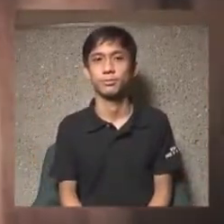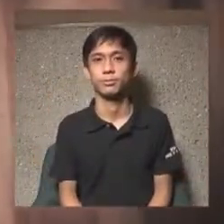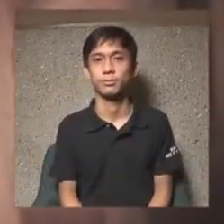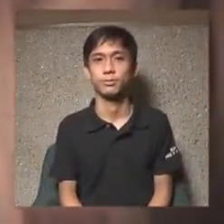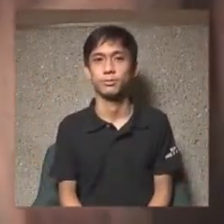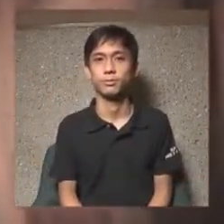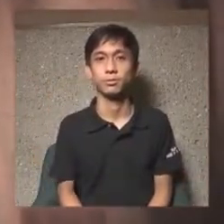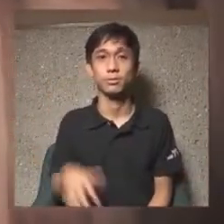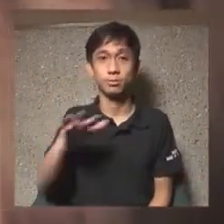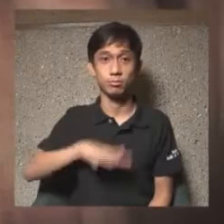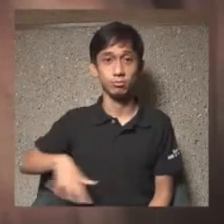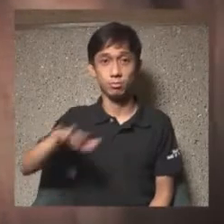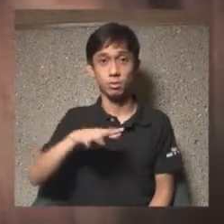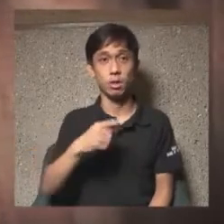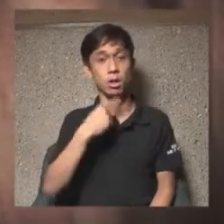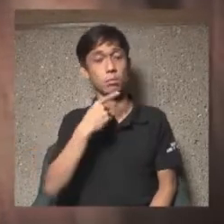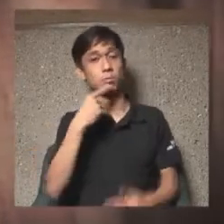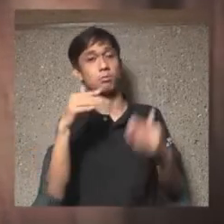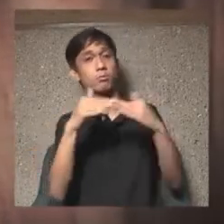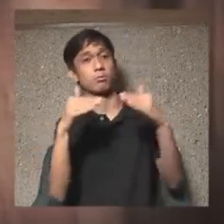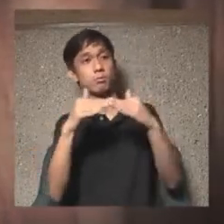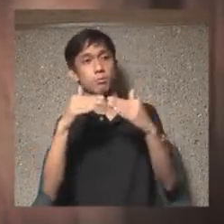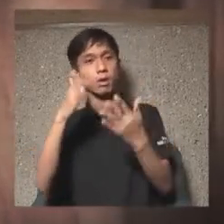Let's stop the wrestling match now.